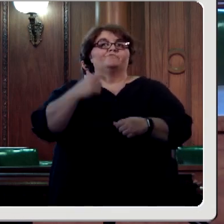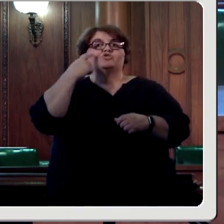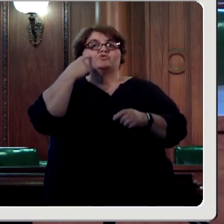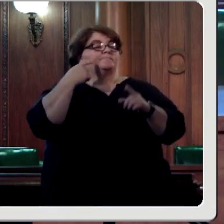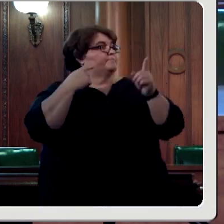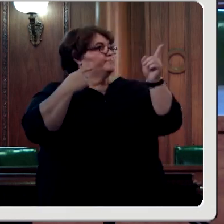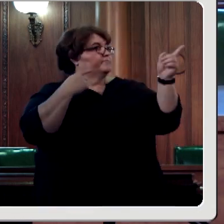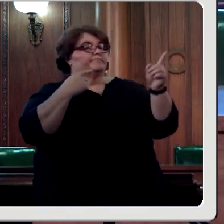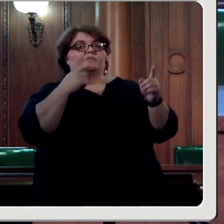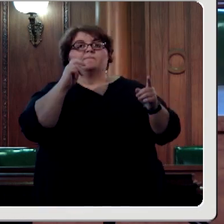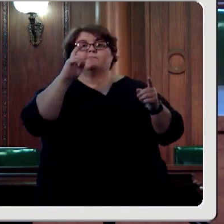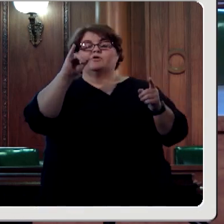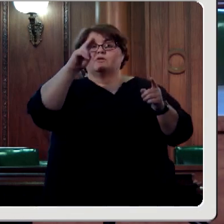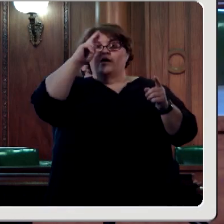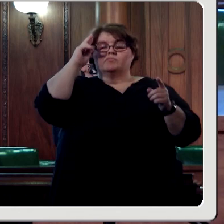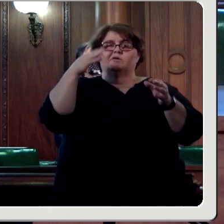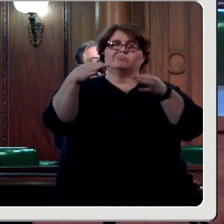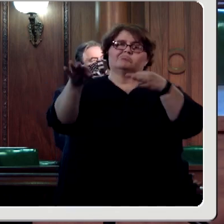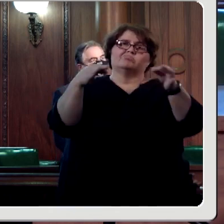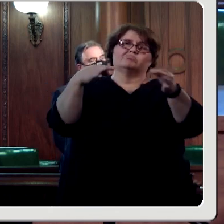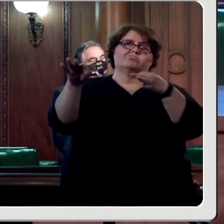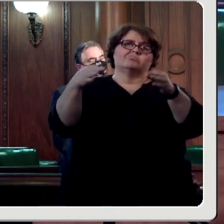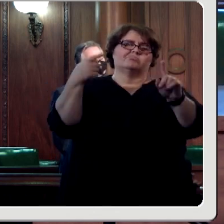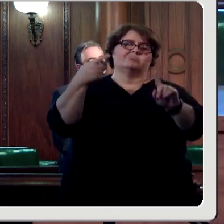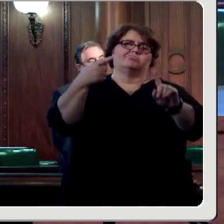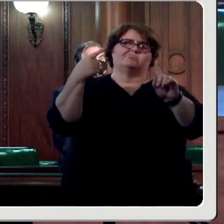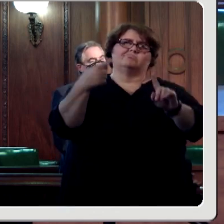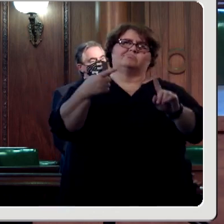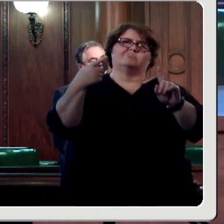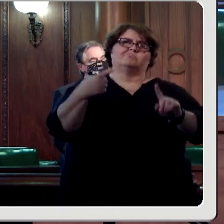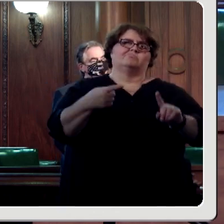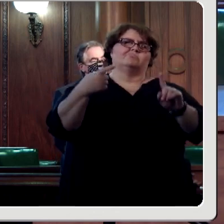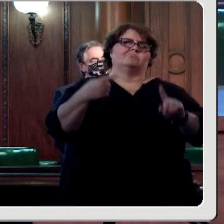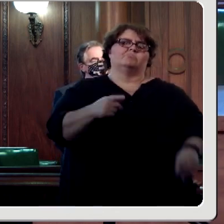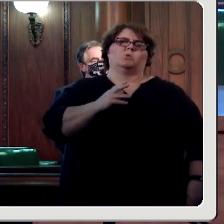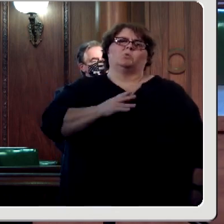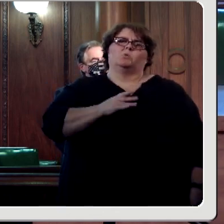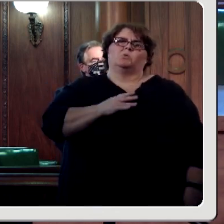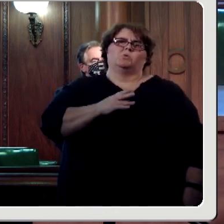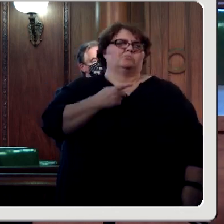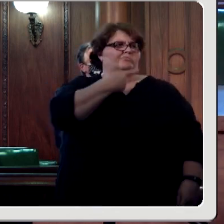I really appreciate being able to collaborate.